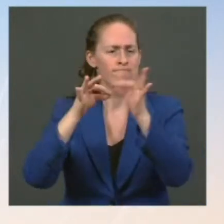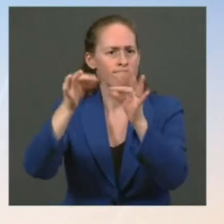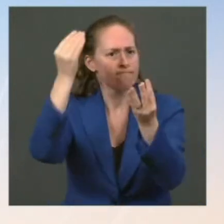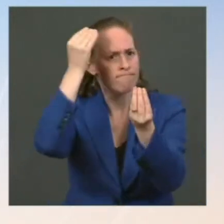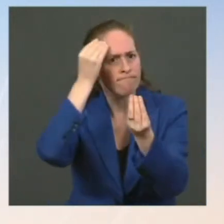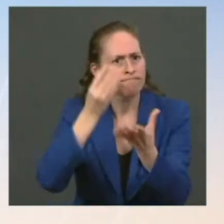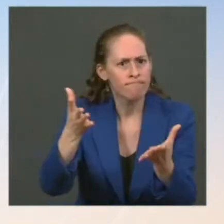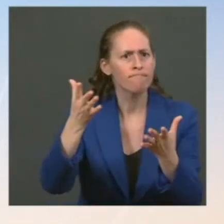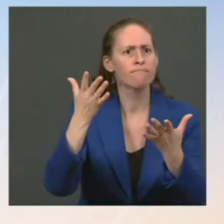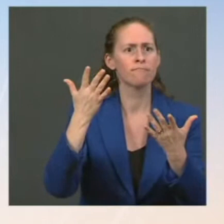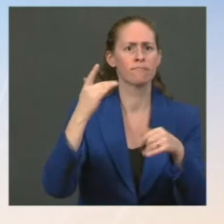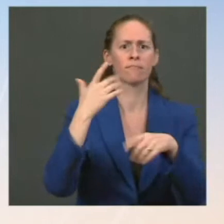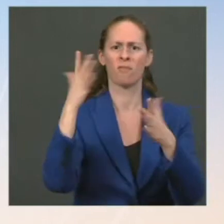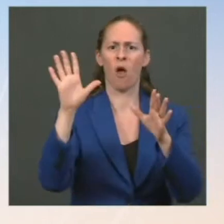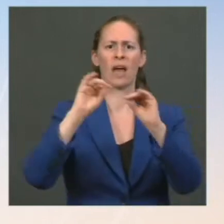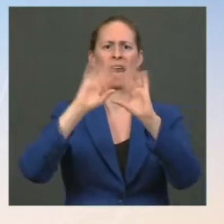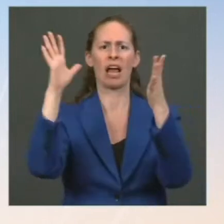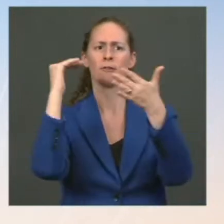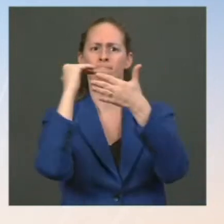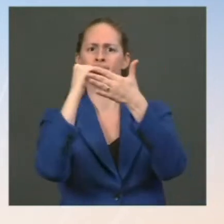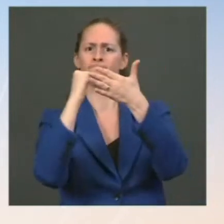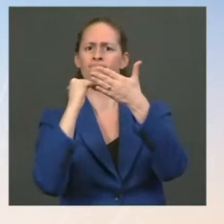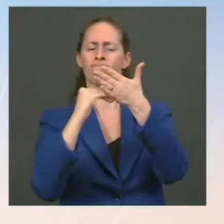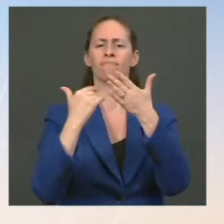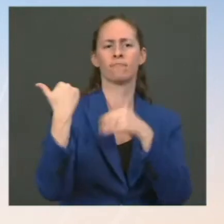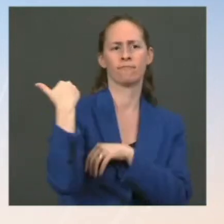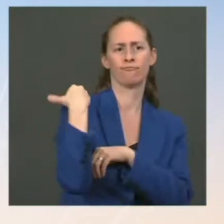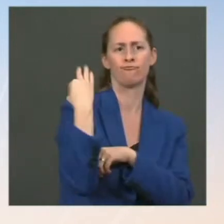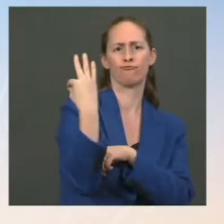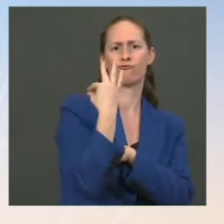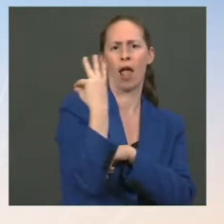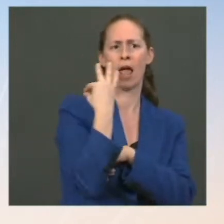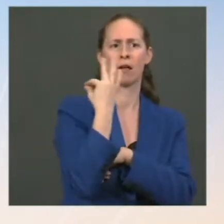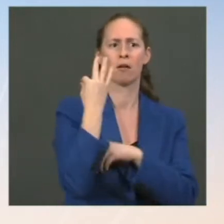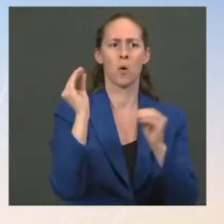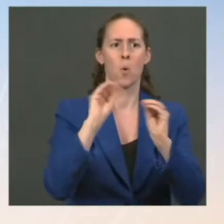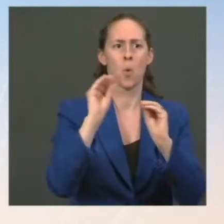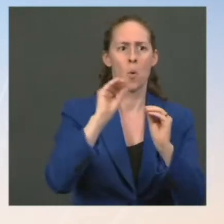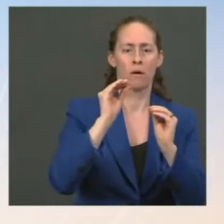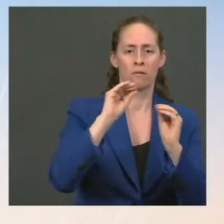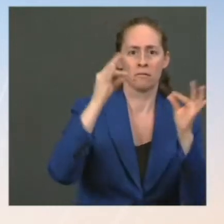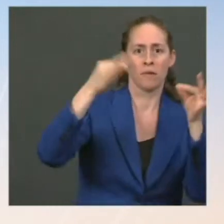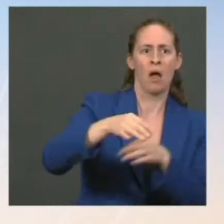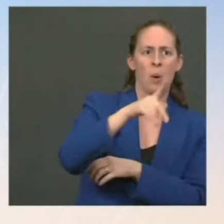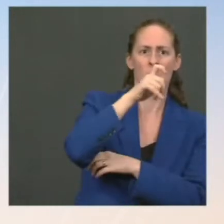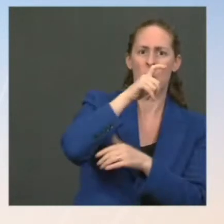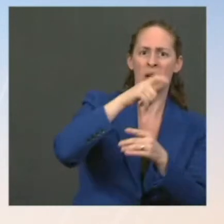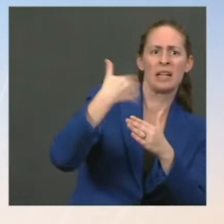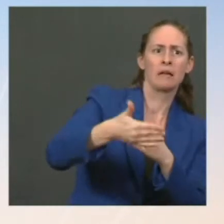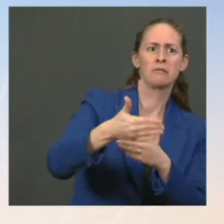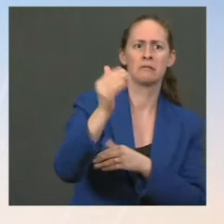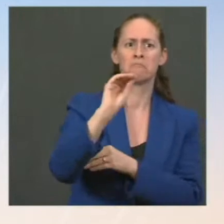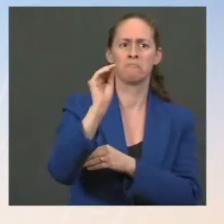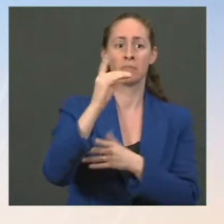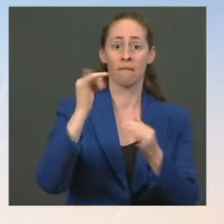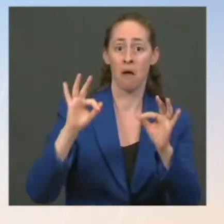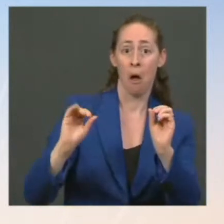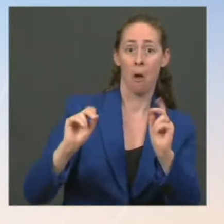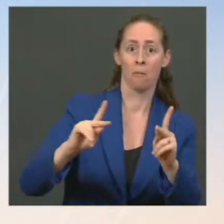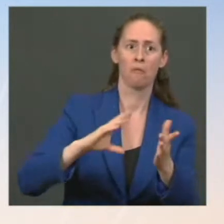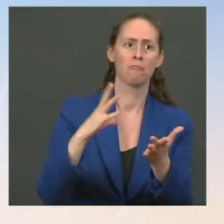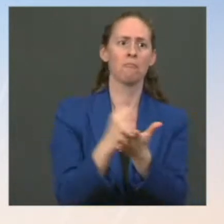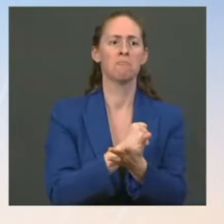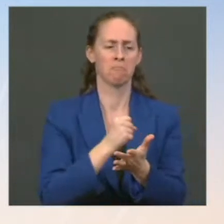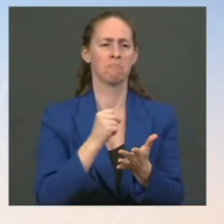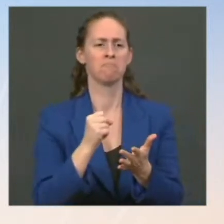guidance on Friday, and so there hasn't been a determination made. But I will note, since you gave me the opportunity, it's pretty clear. This is